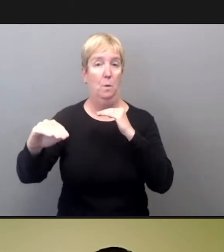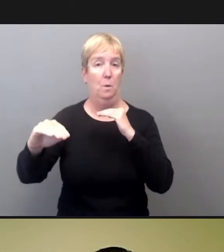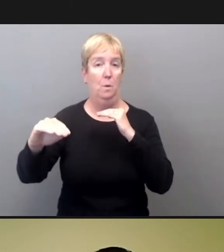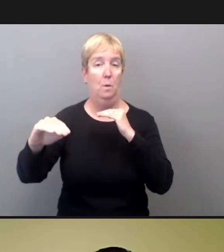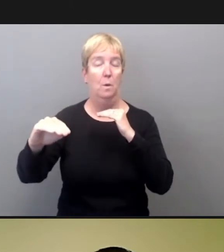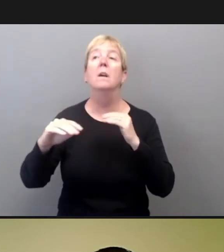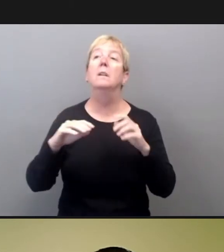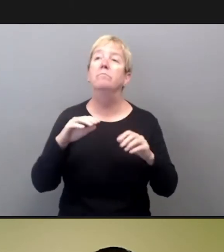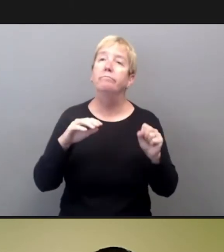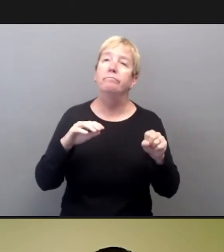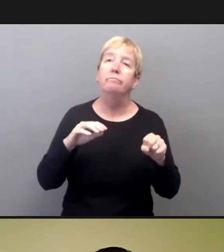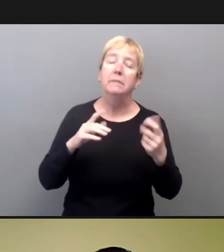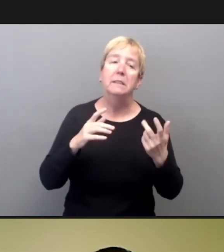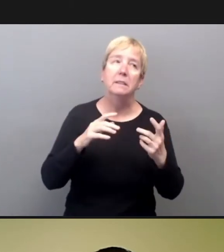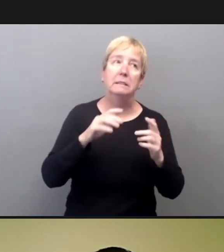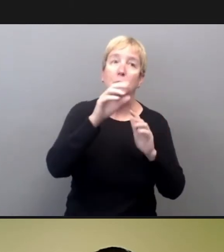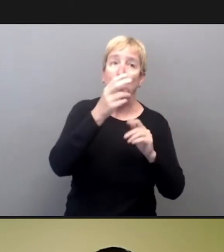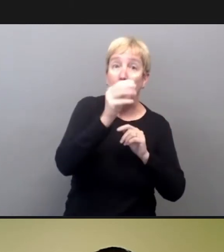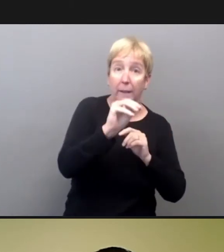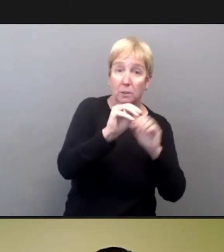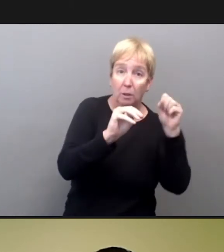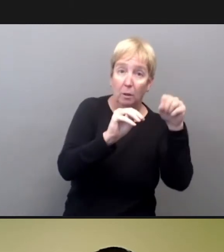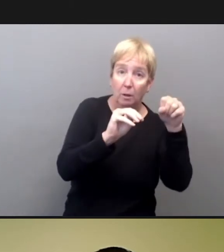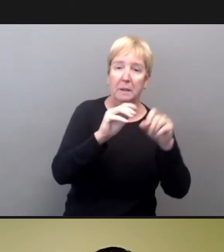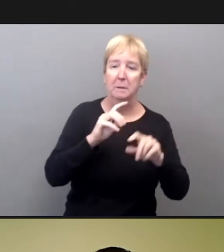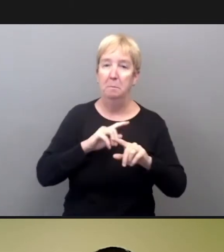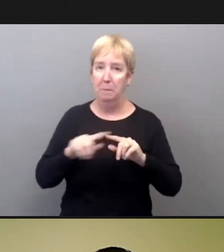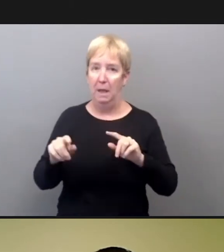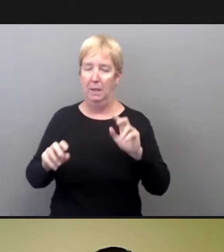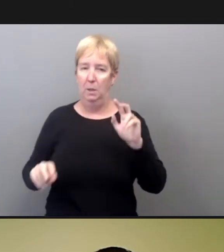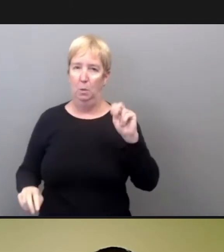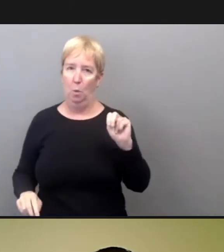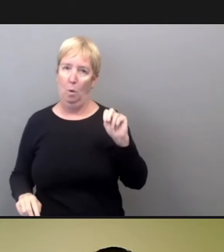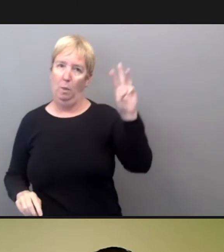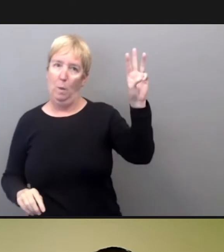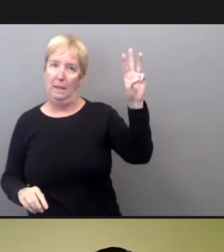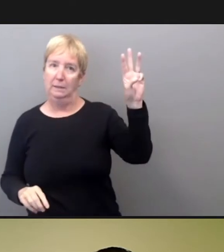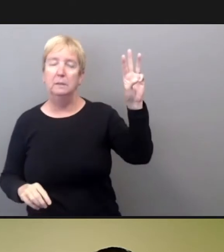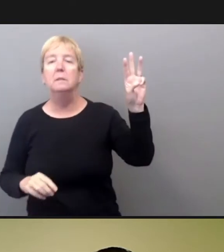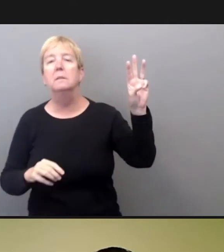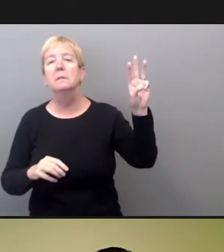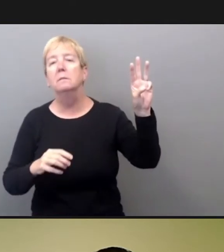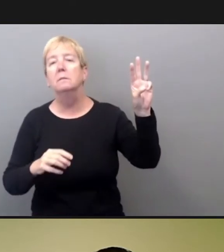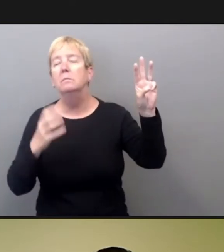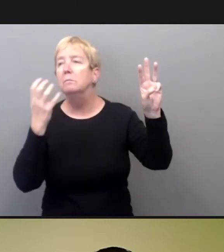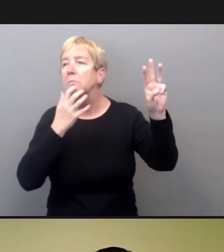across the state as you observed, and particularly in the Northwest where the hospitals are really